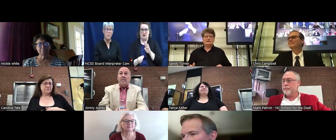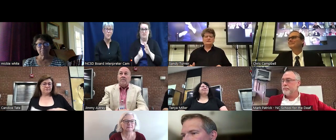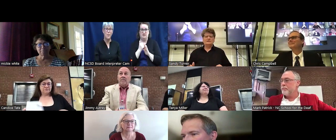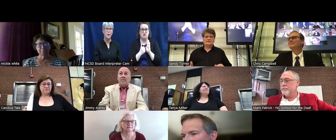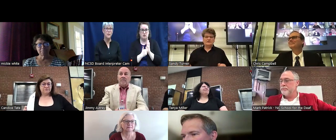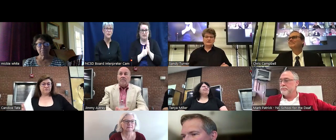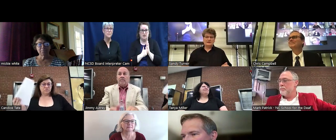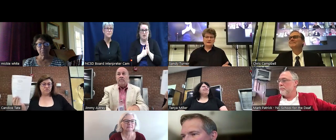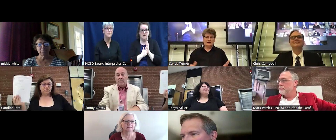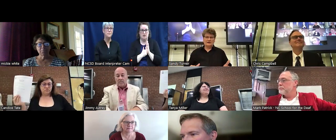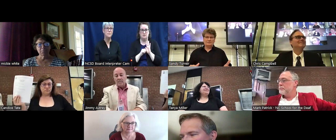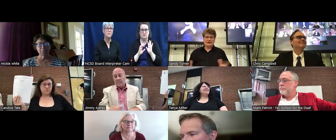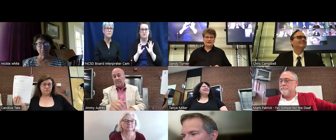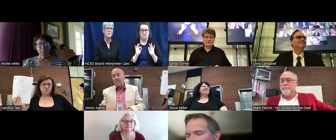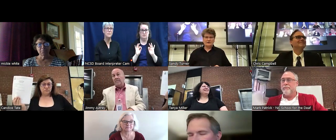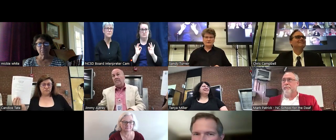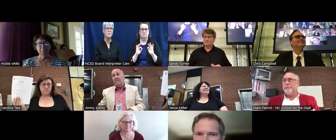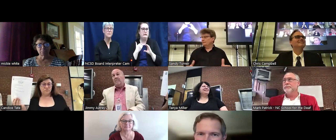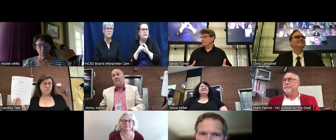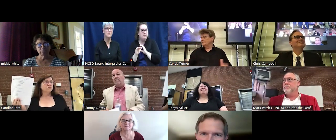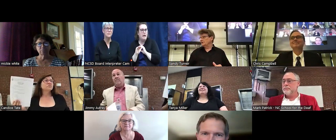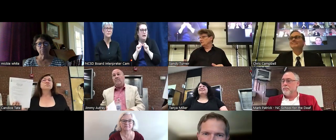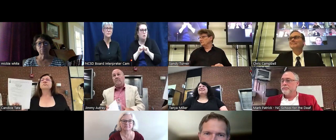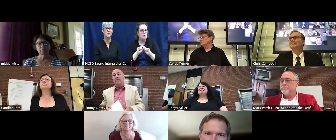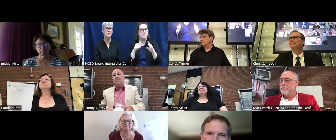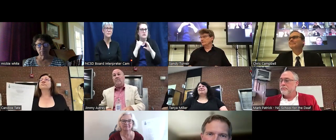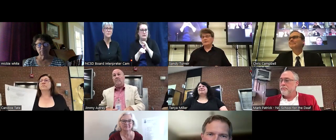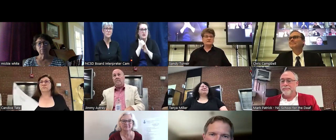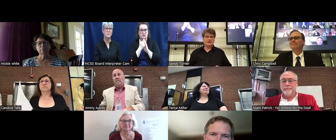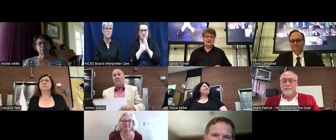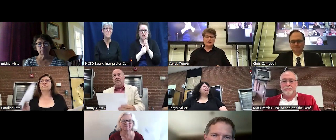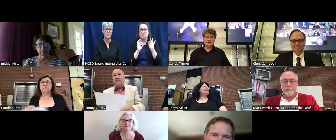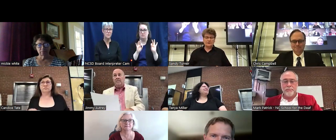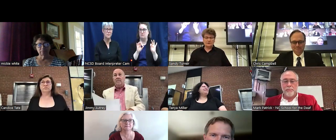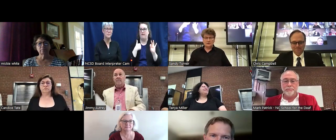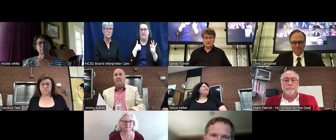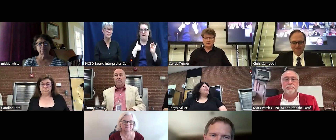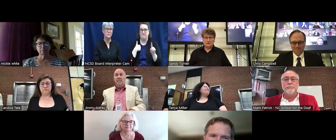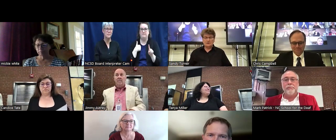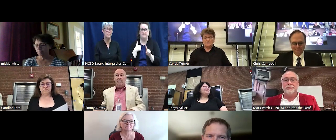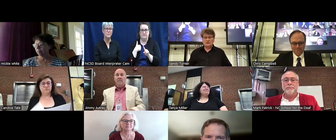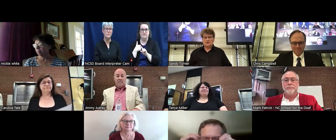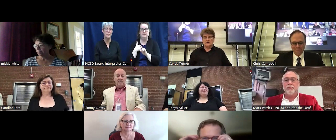agenda by email before the meeting? So everybody's got a copy.